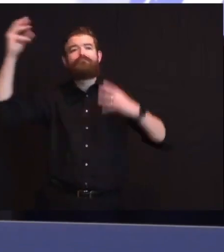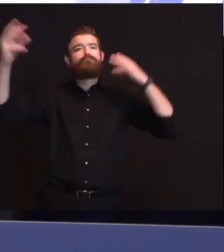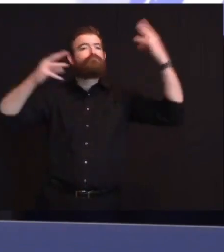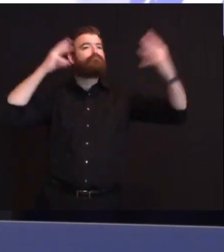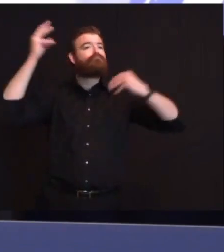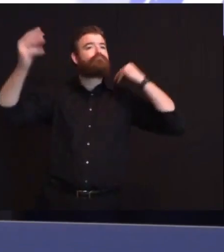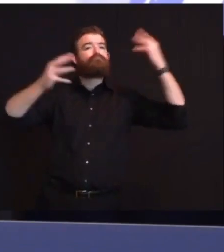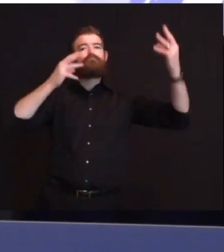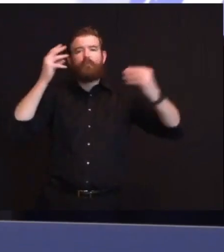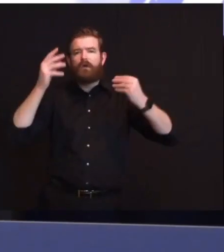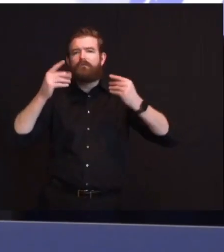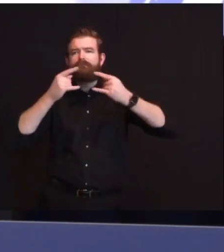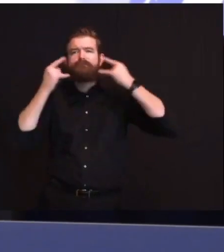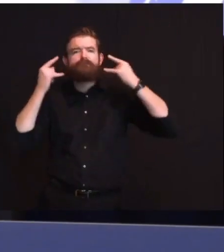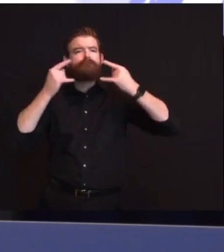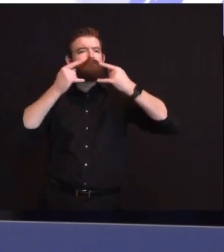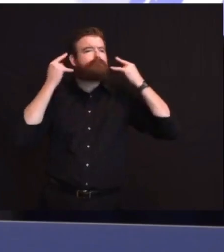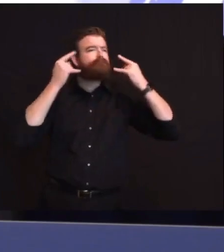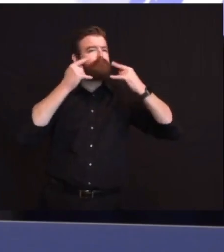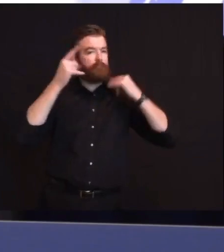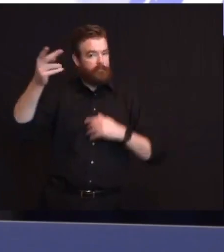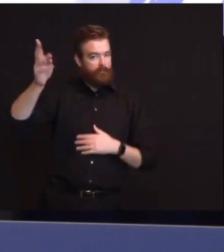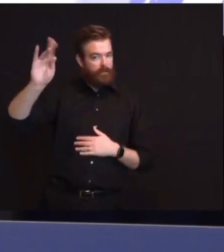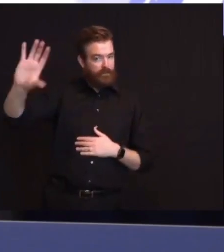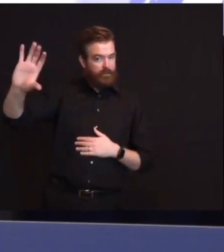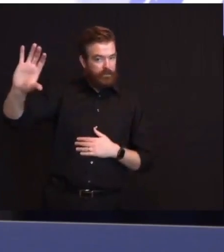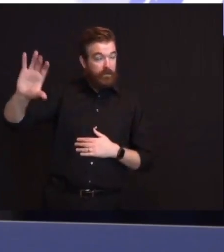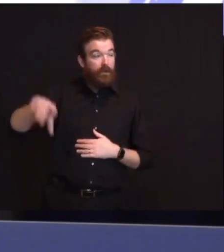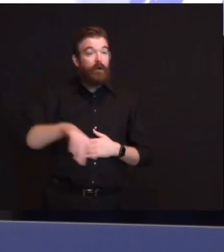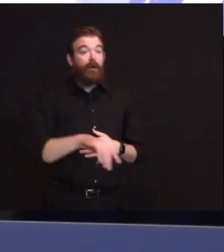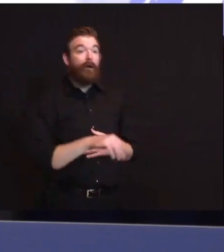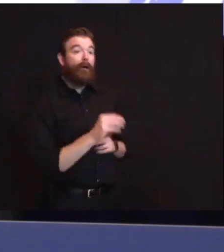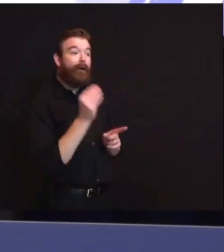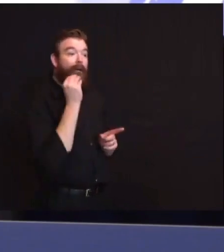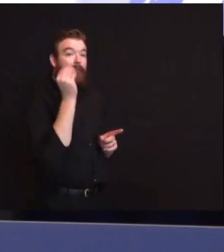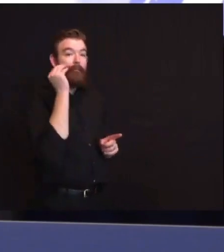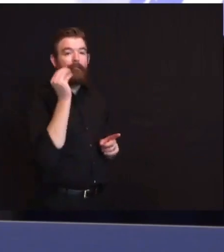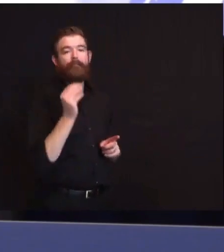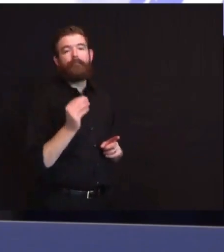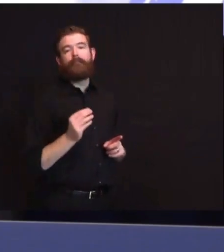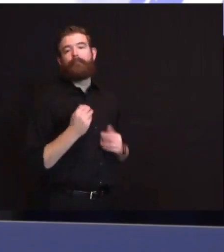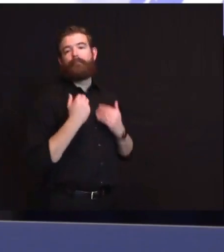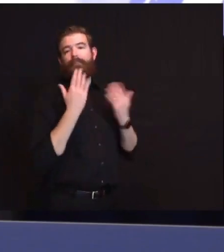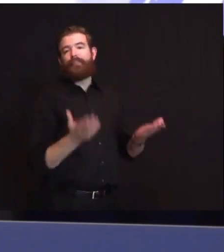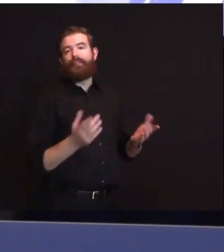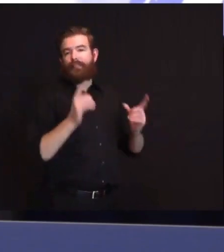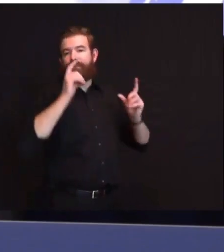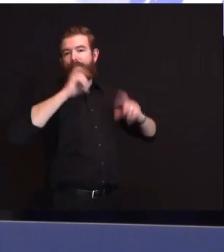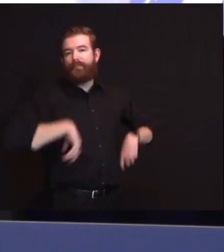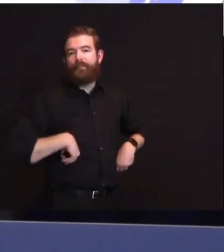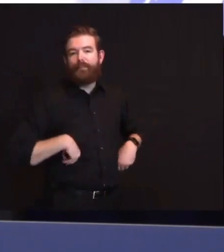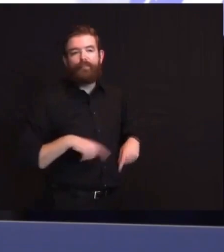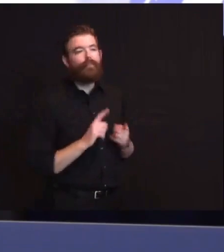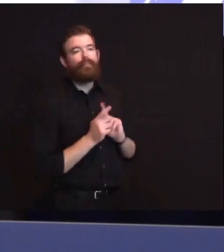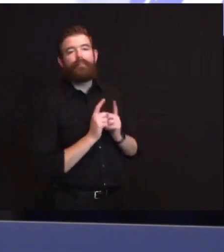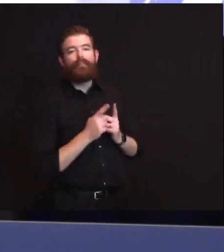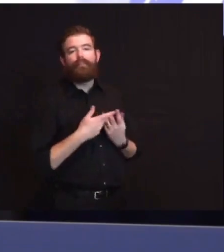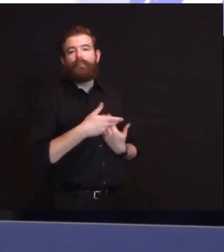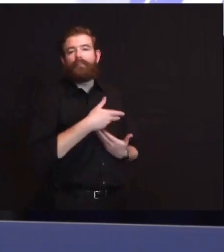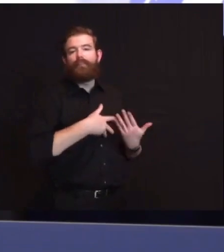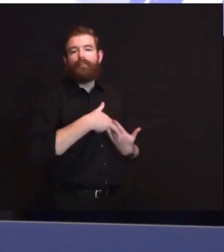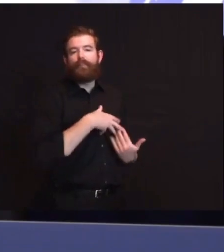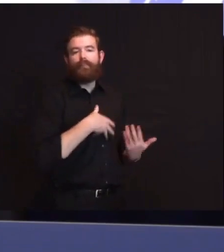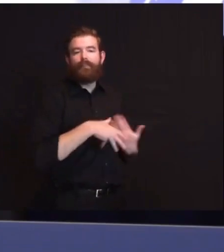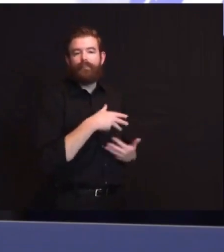than during household gatherings. Last week, the CDC released a study of a family